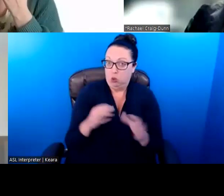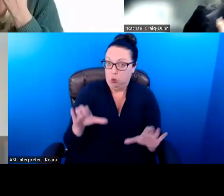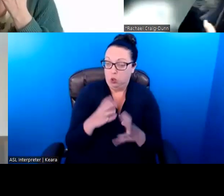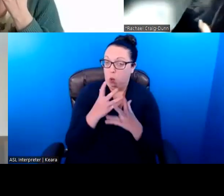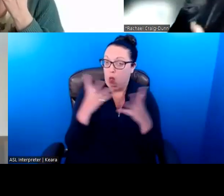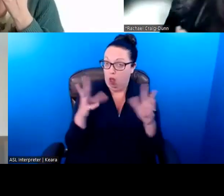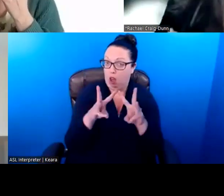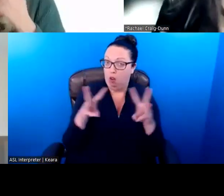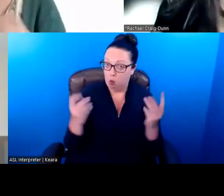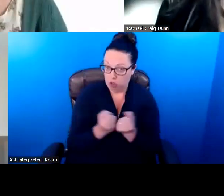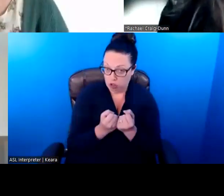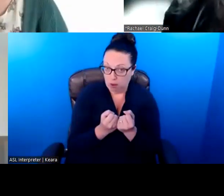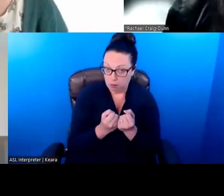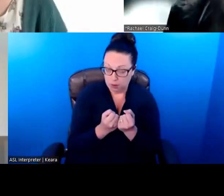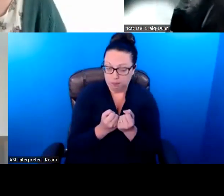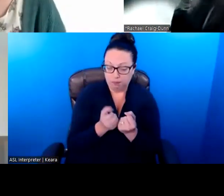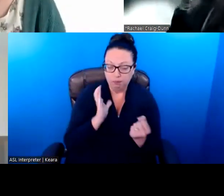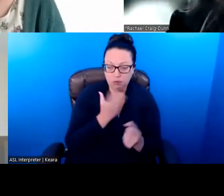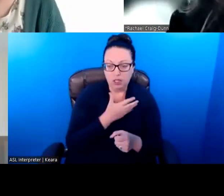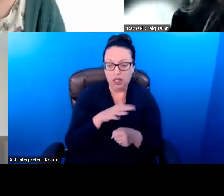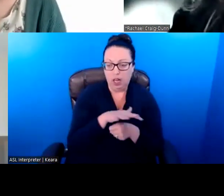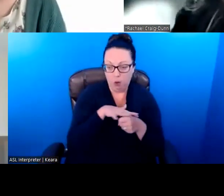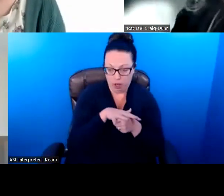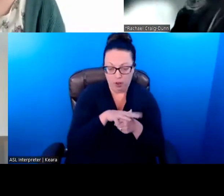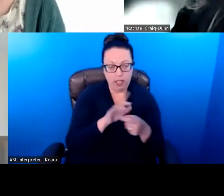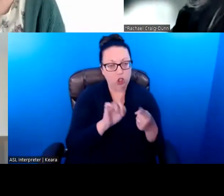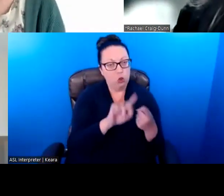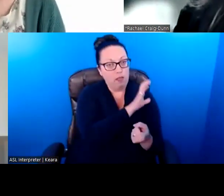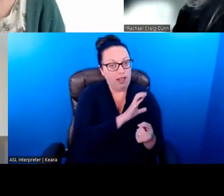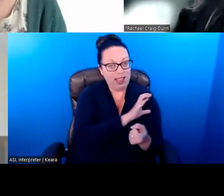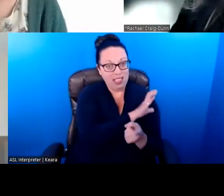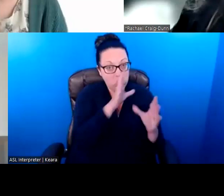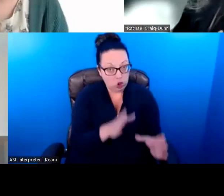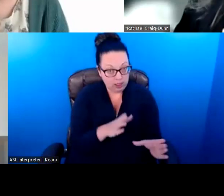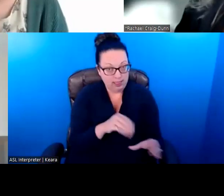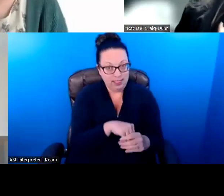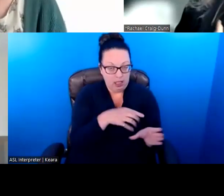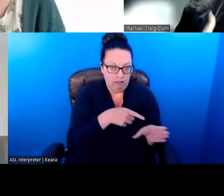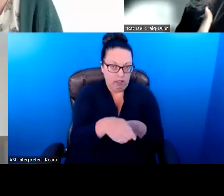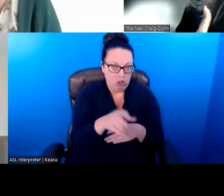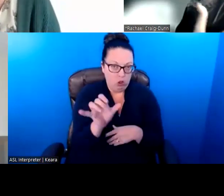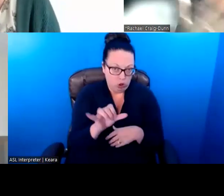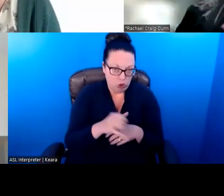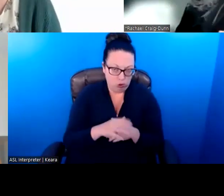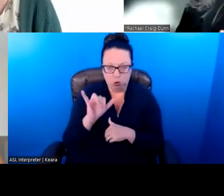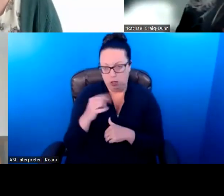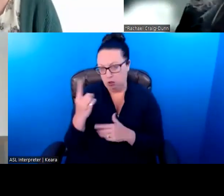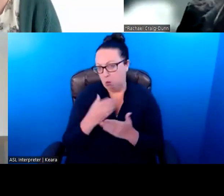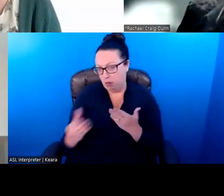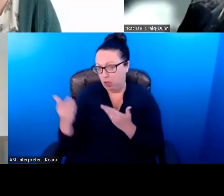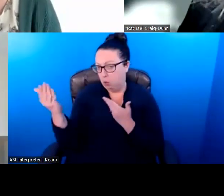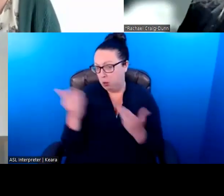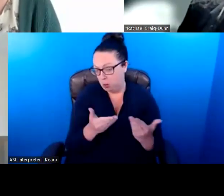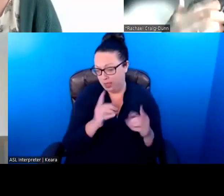workshops in even to our clinicians in the field. So that's one thing where I think we bring a lot of difference